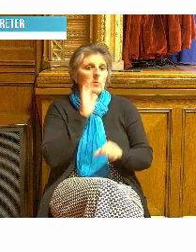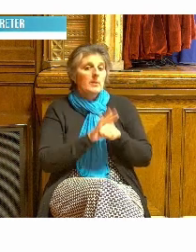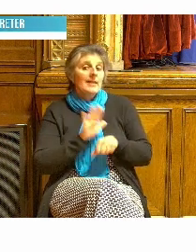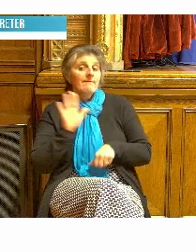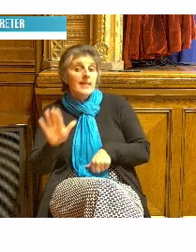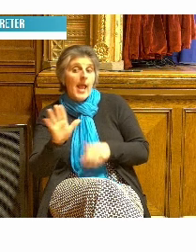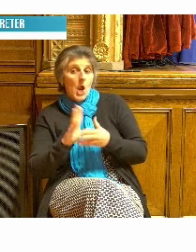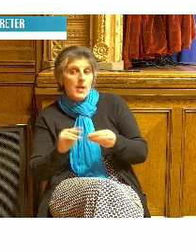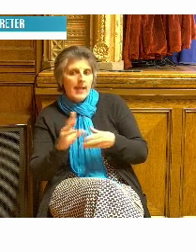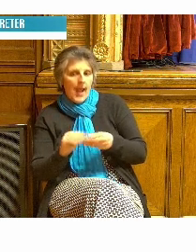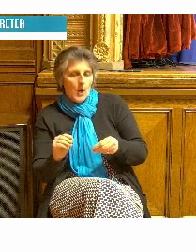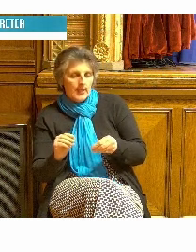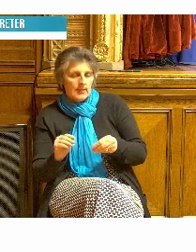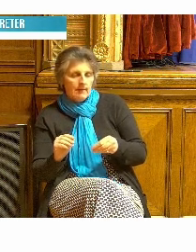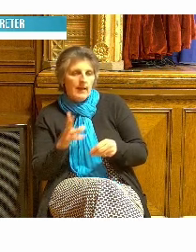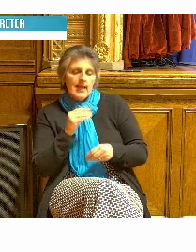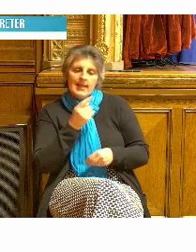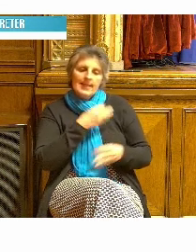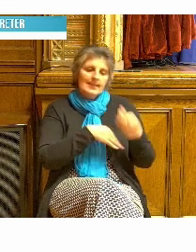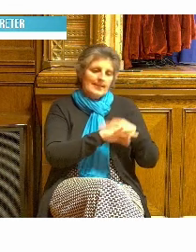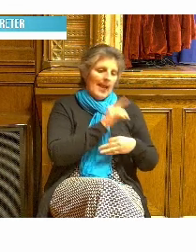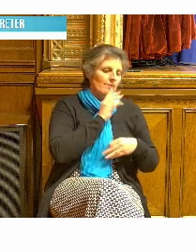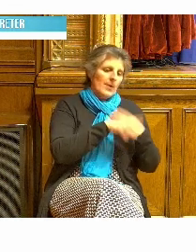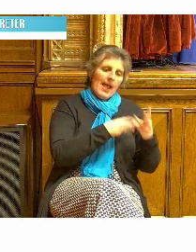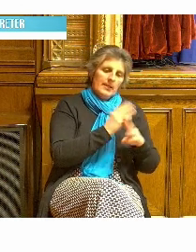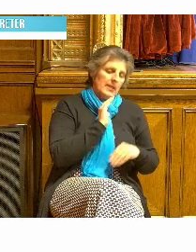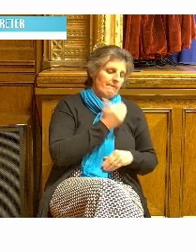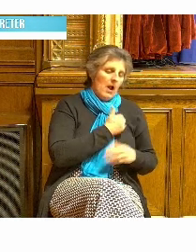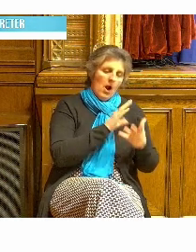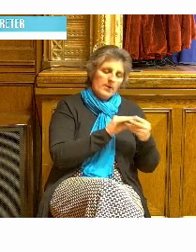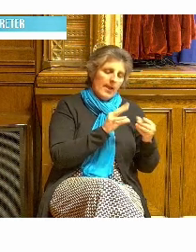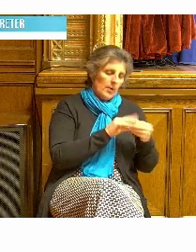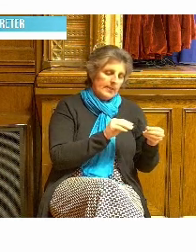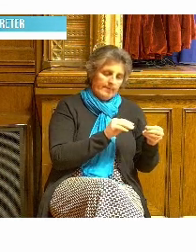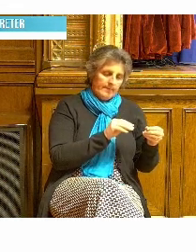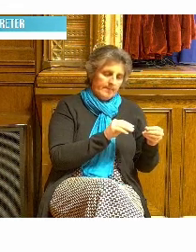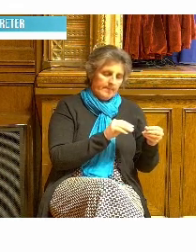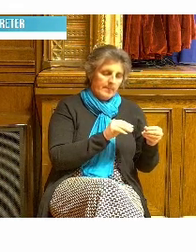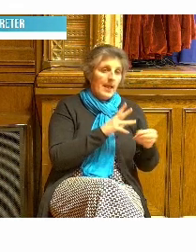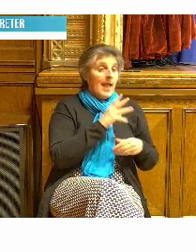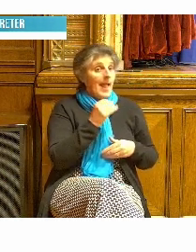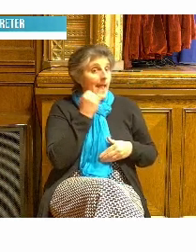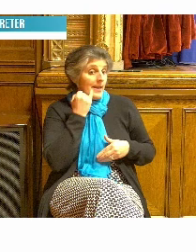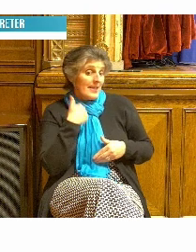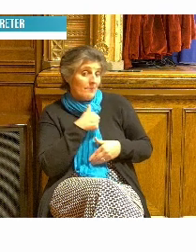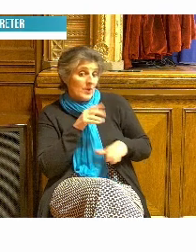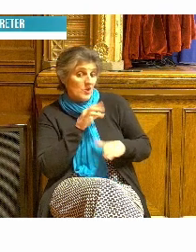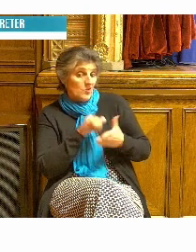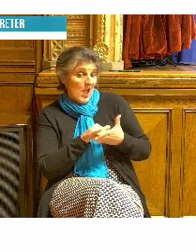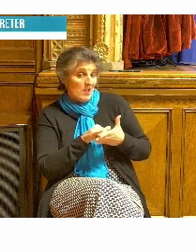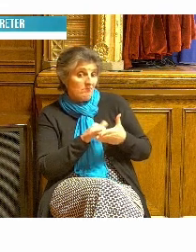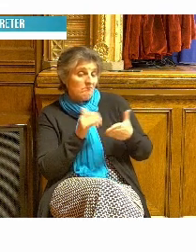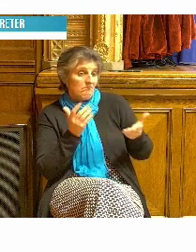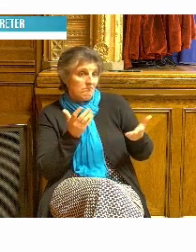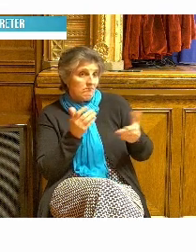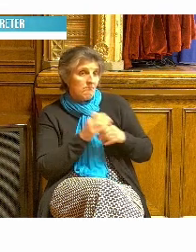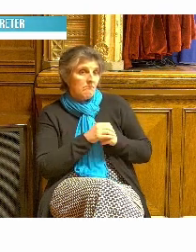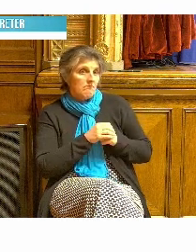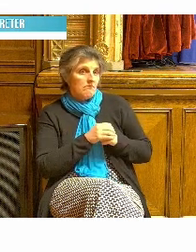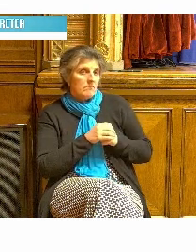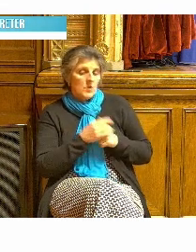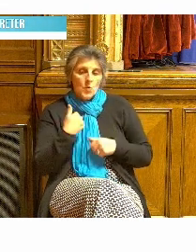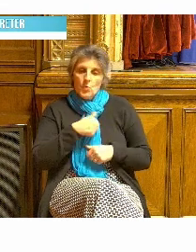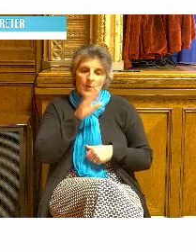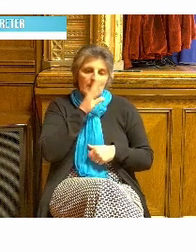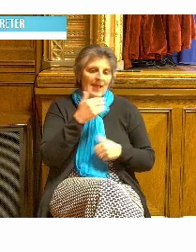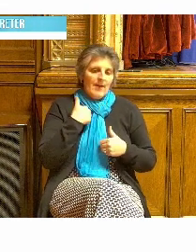their narrative instead of the reality of our narrative. And as long as we do that, we're